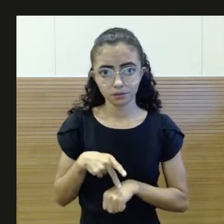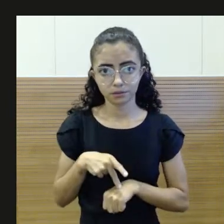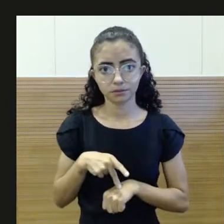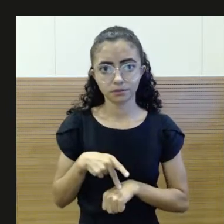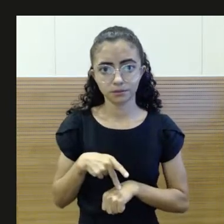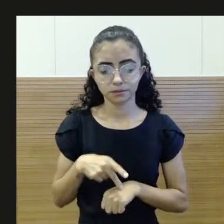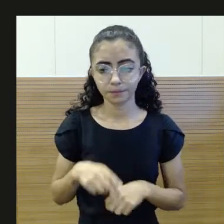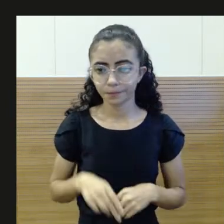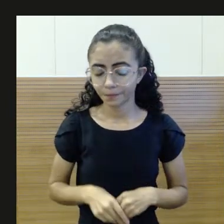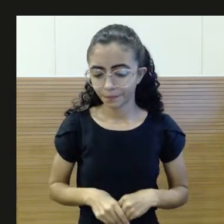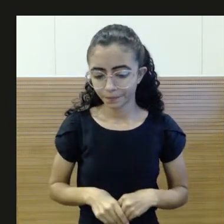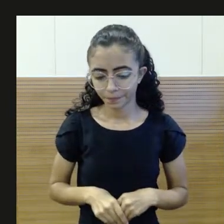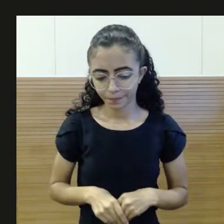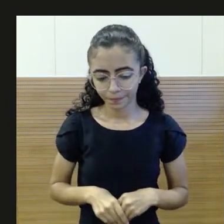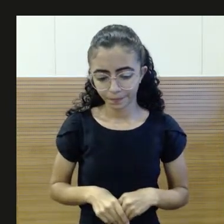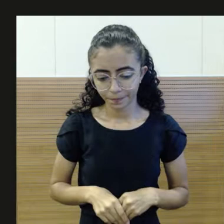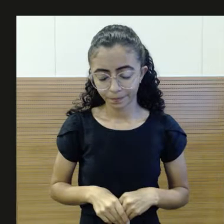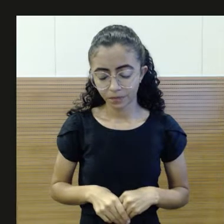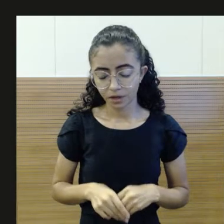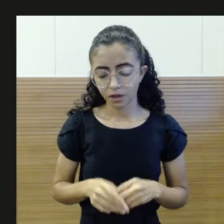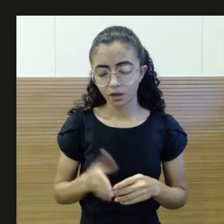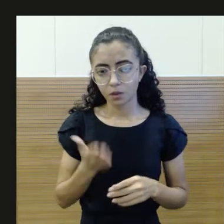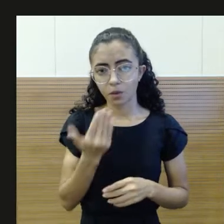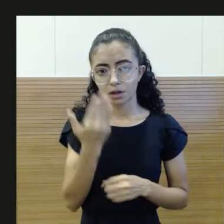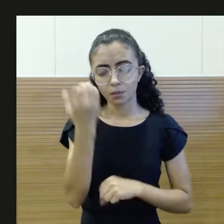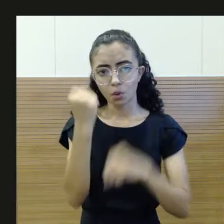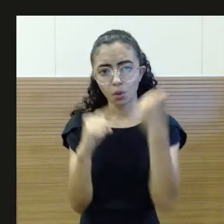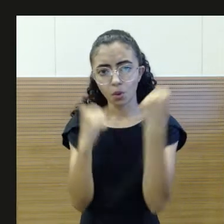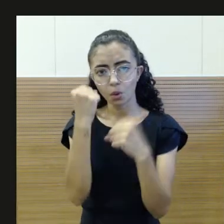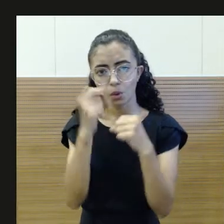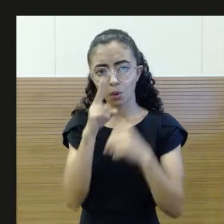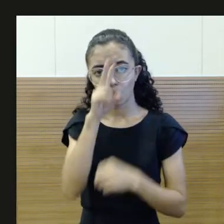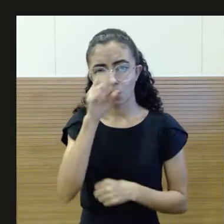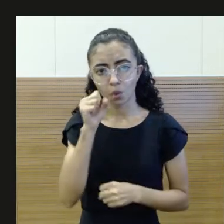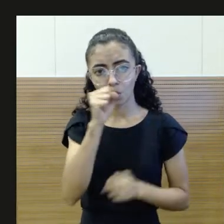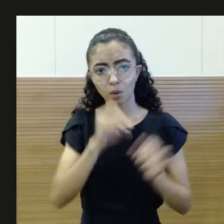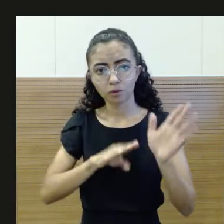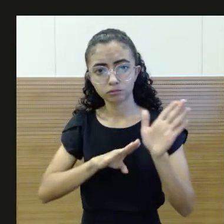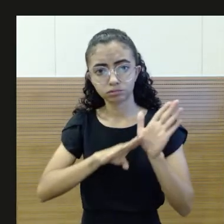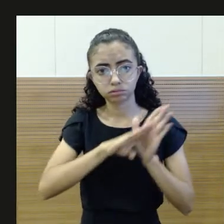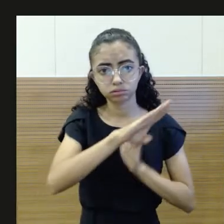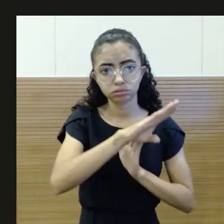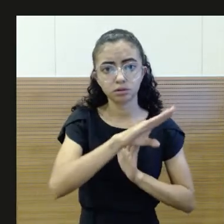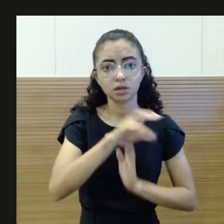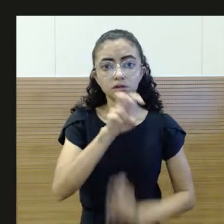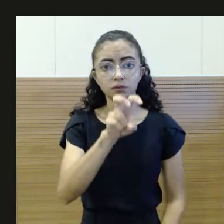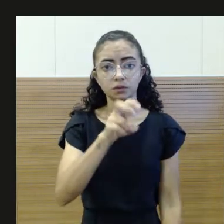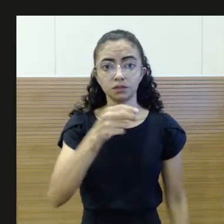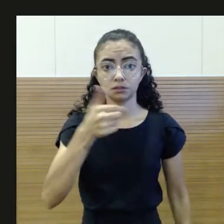in Argentina. It's almost the same data we see in the regional level.